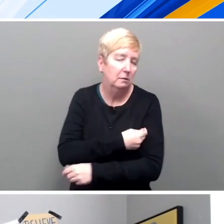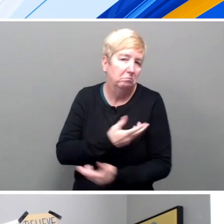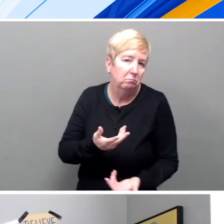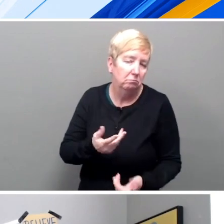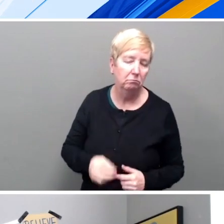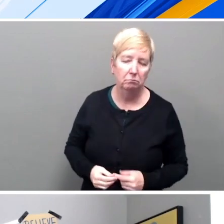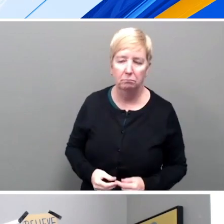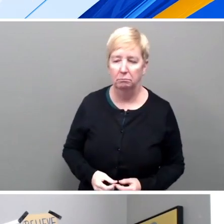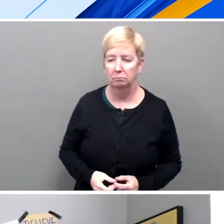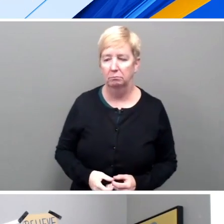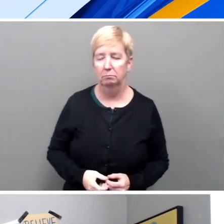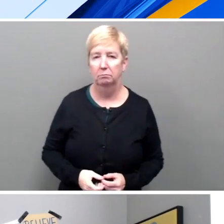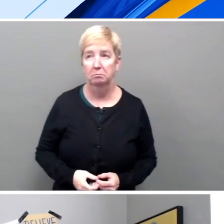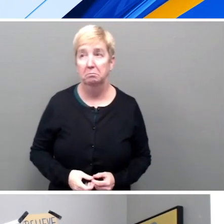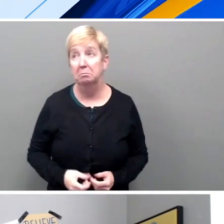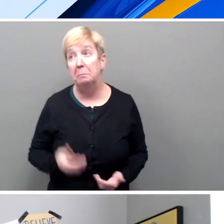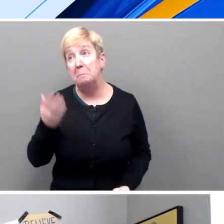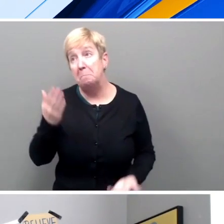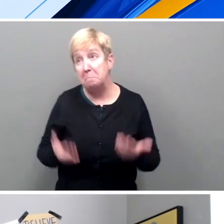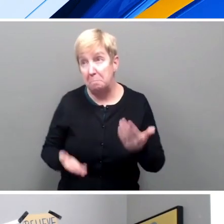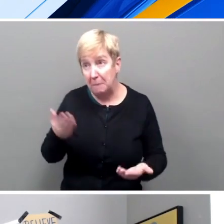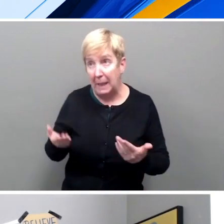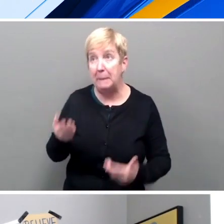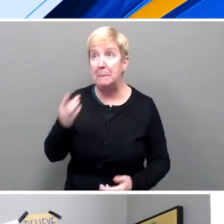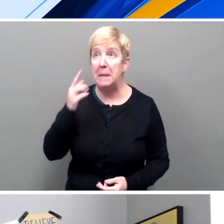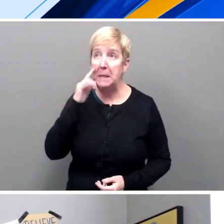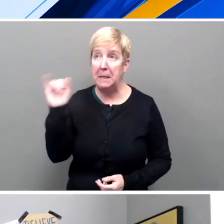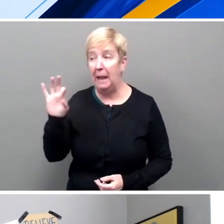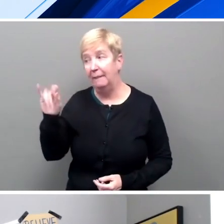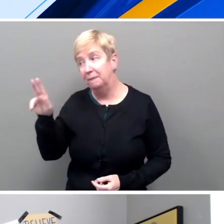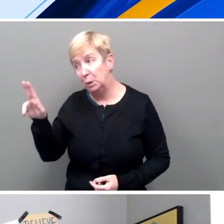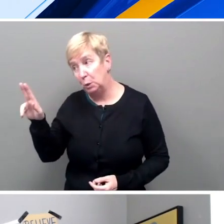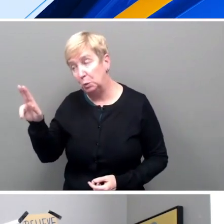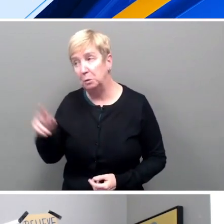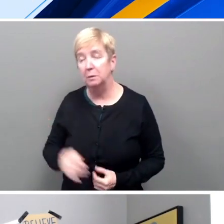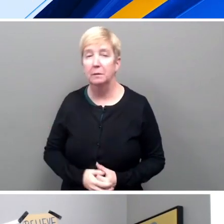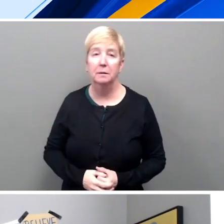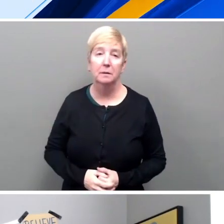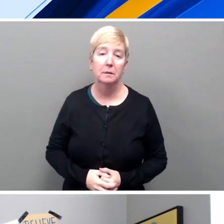immunization. Might be similar to the flu. I think we have